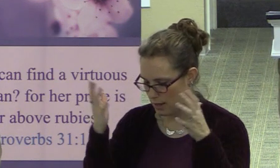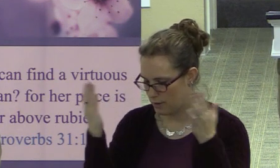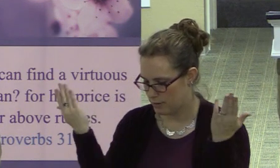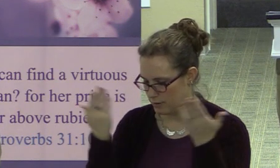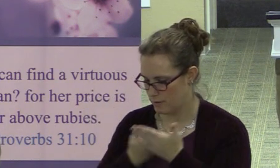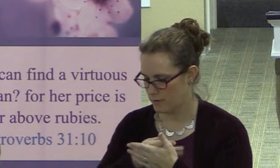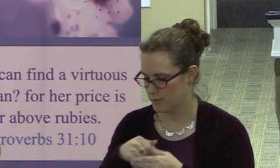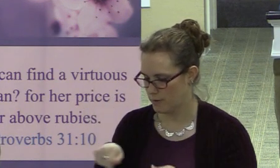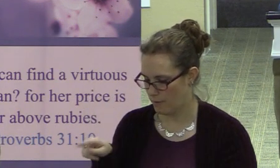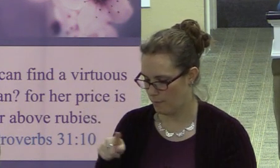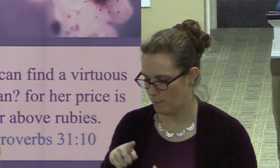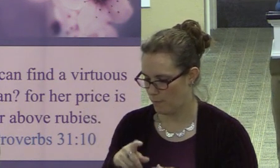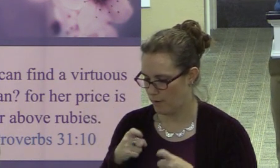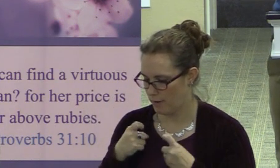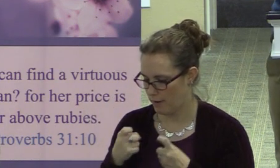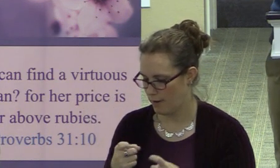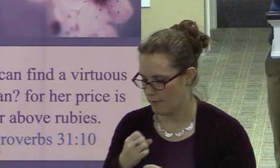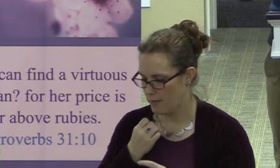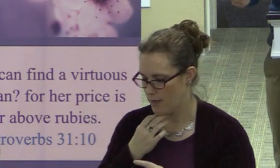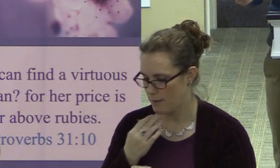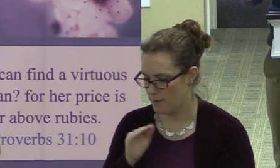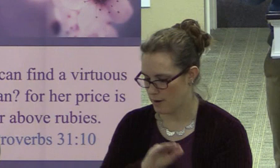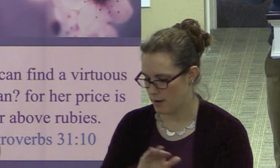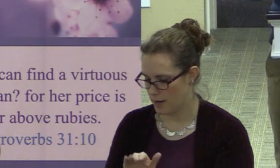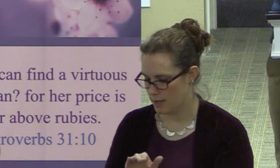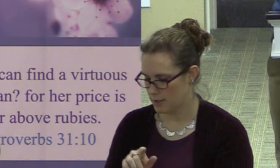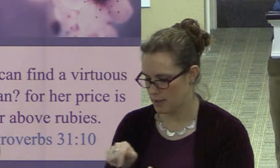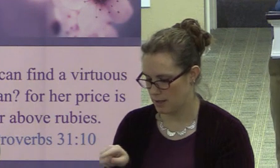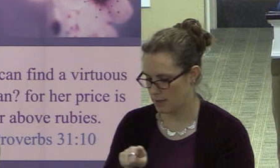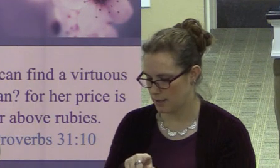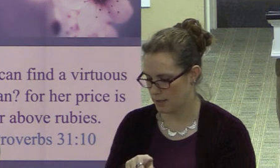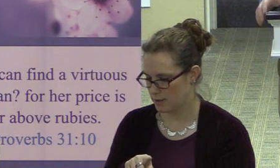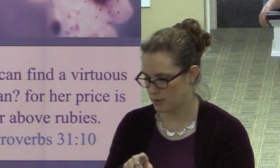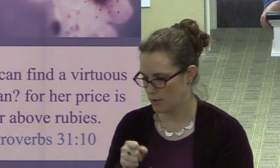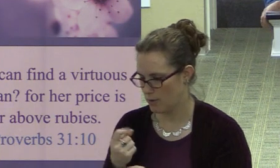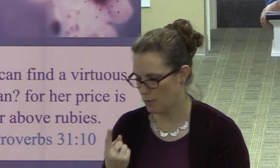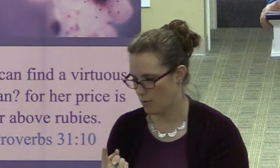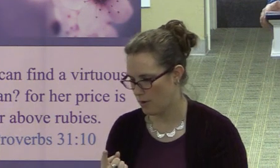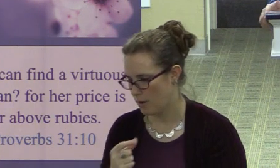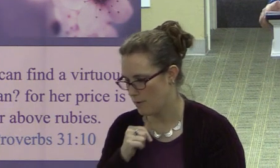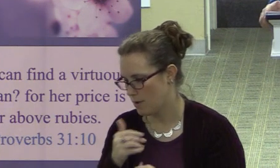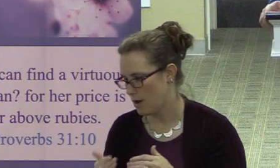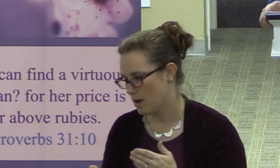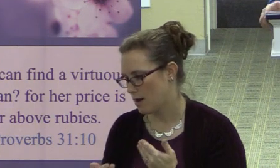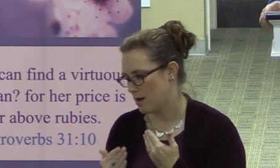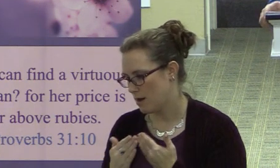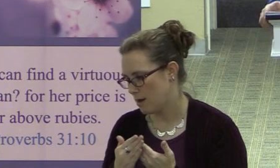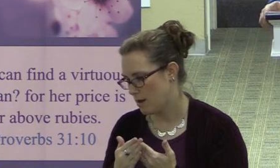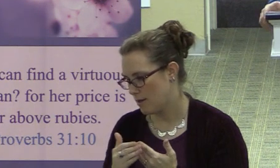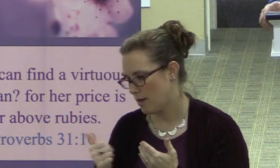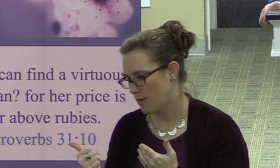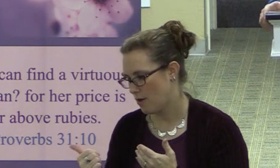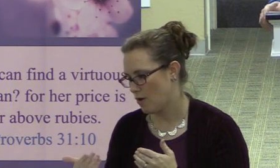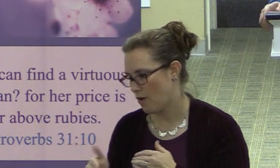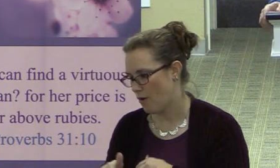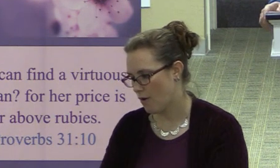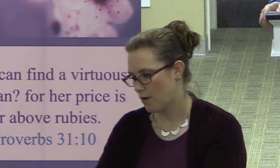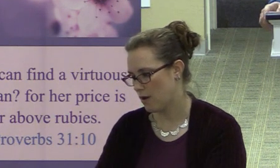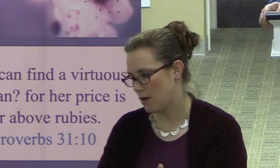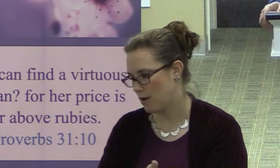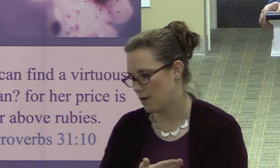them, but it gave light by night to these, so that the one came not near the other all the